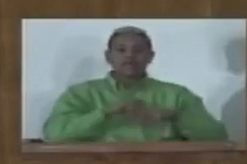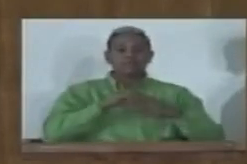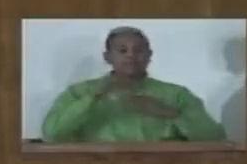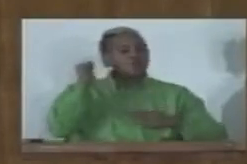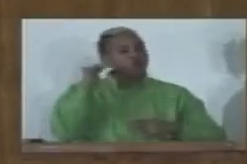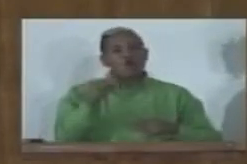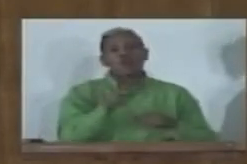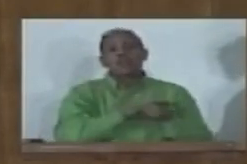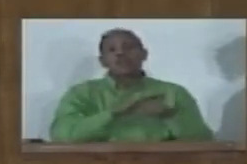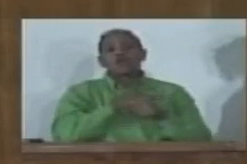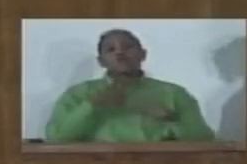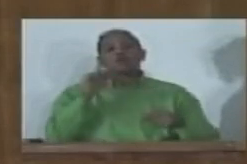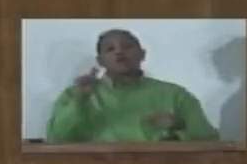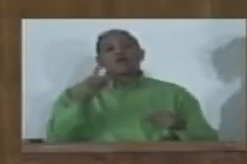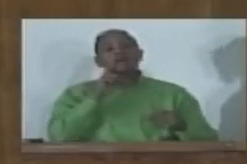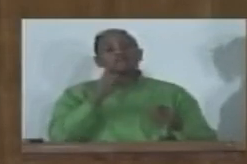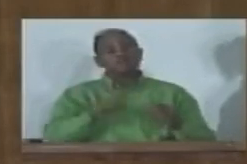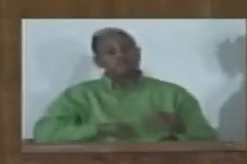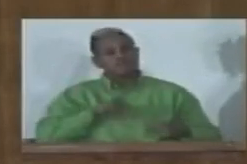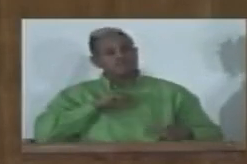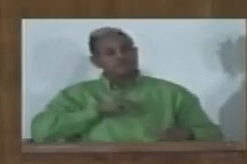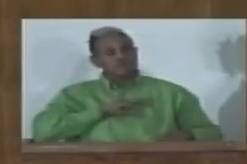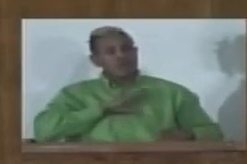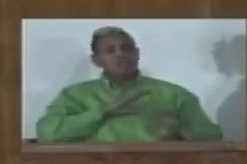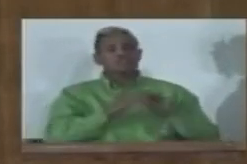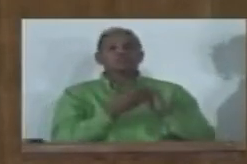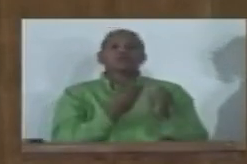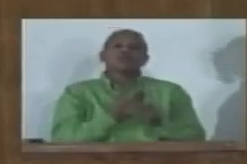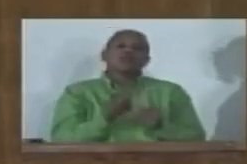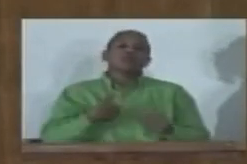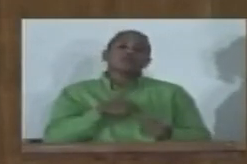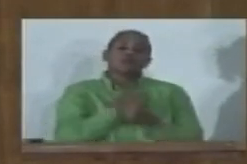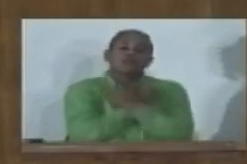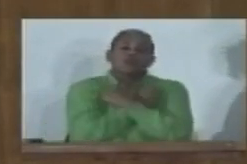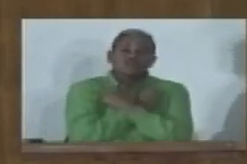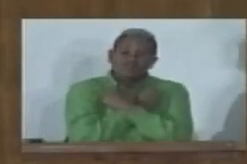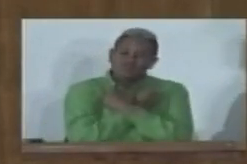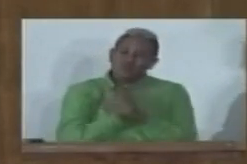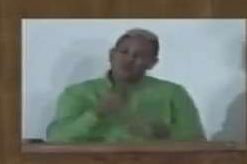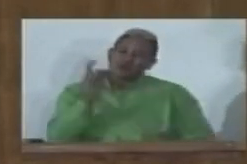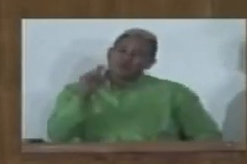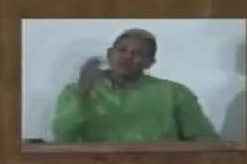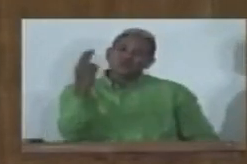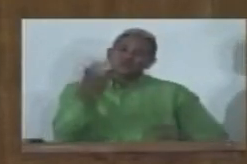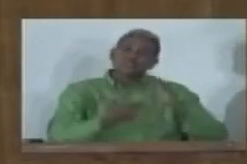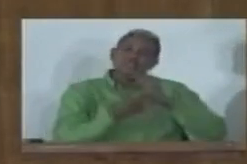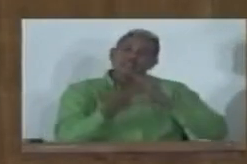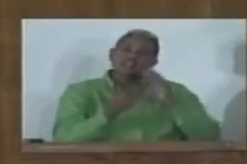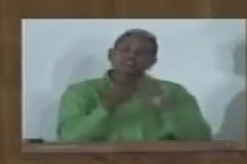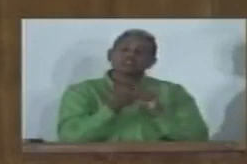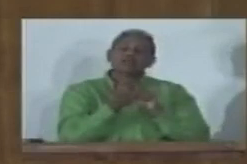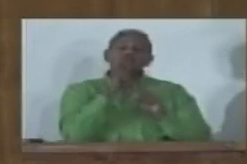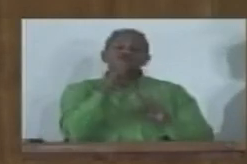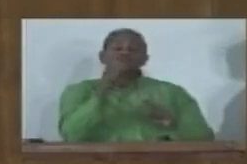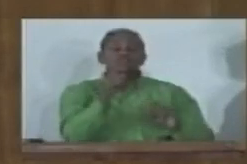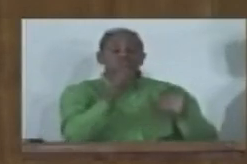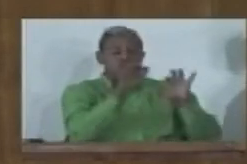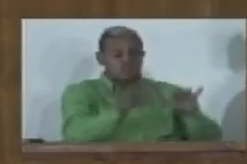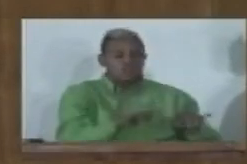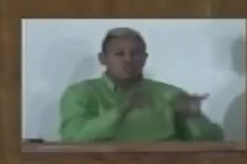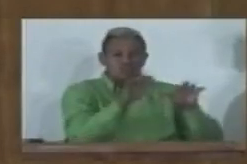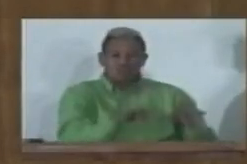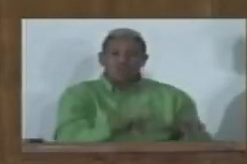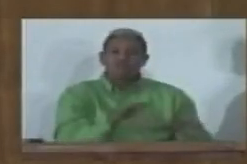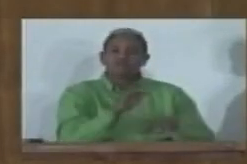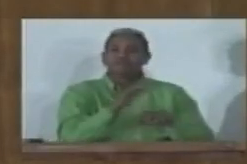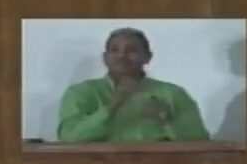areas we have the joy and pride for Jamaica land we love. We must include technology to digitalize the Hansard